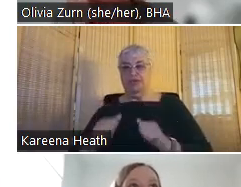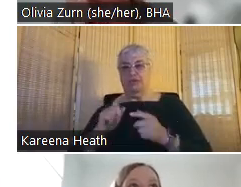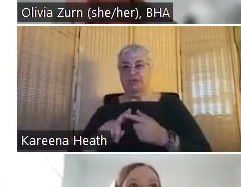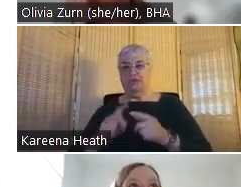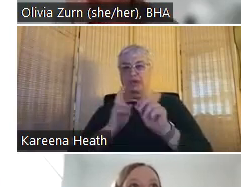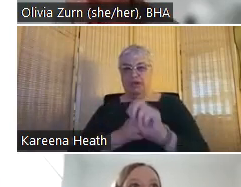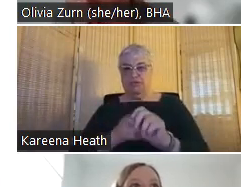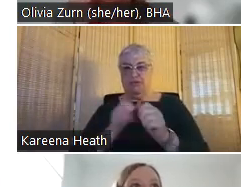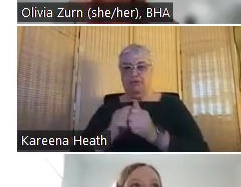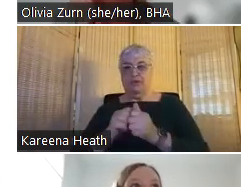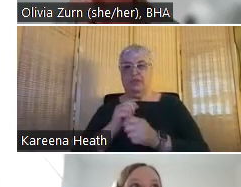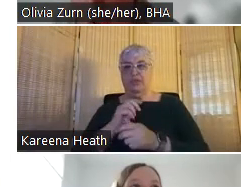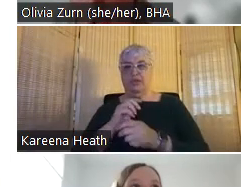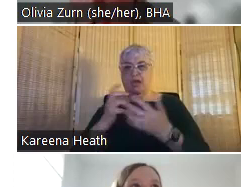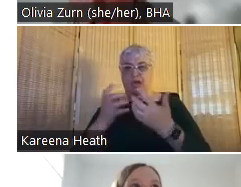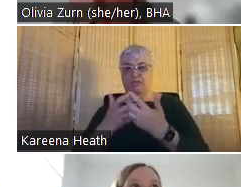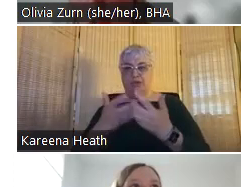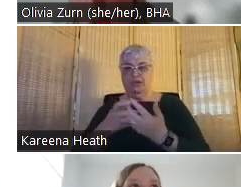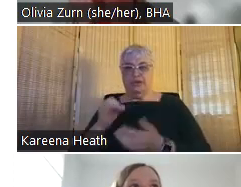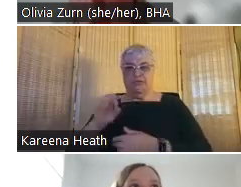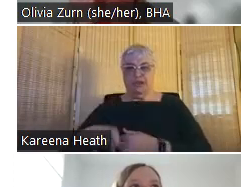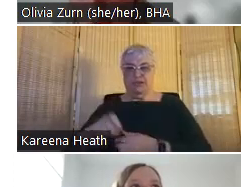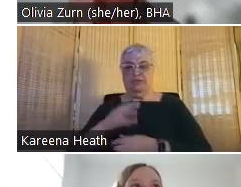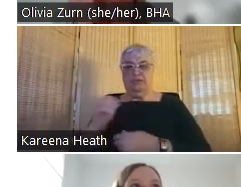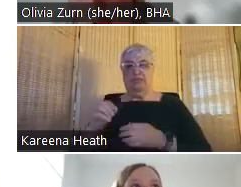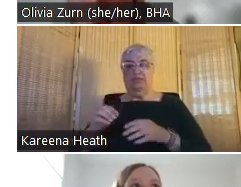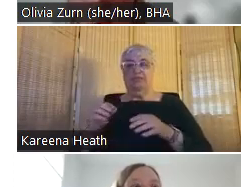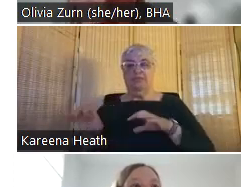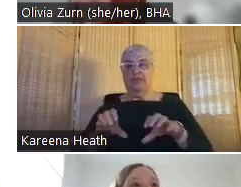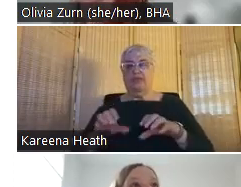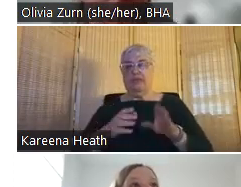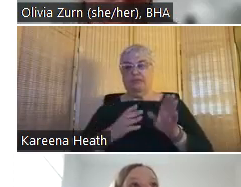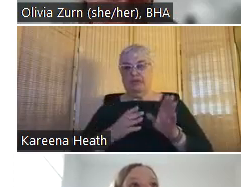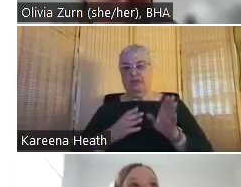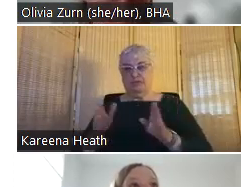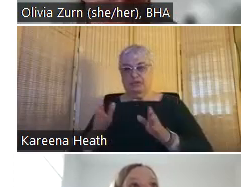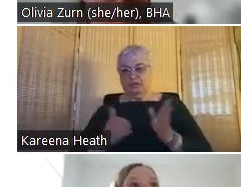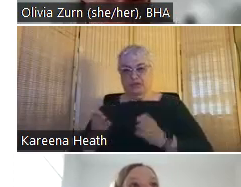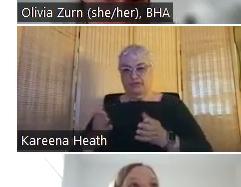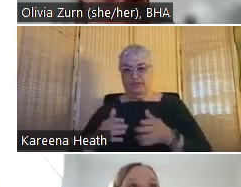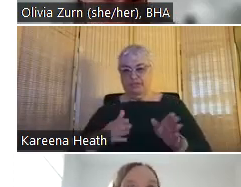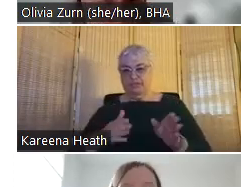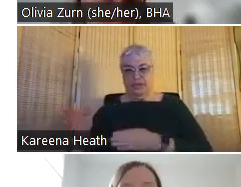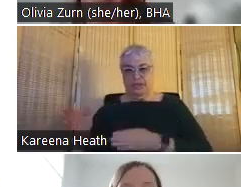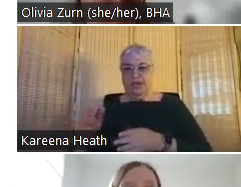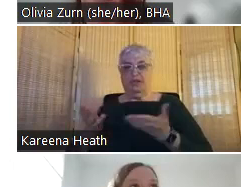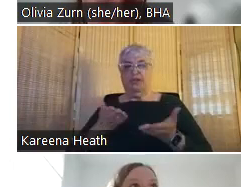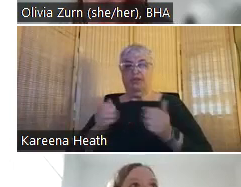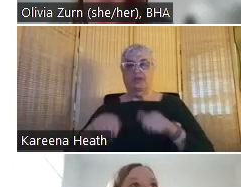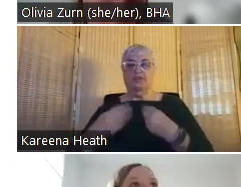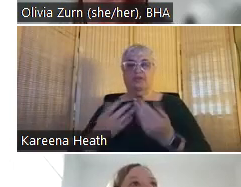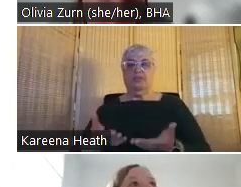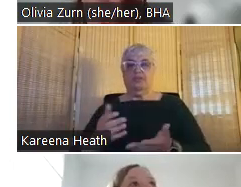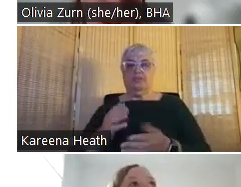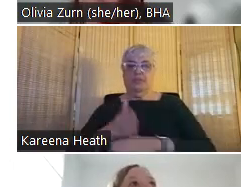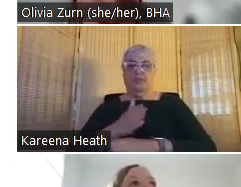with accommodations if needed in performing a service plan. Services shall be intended to improve